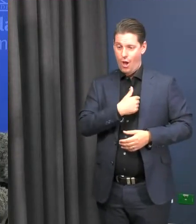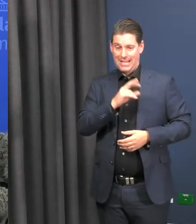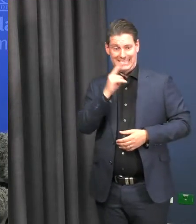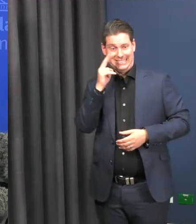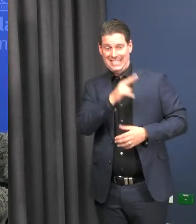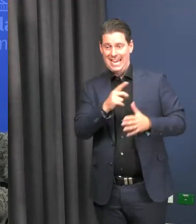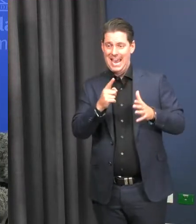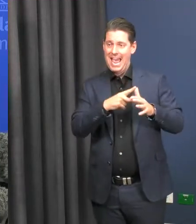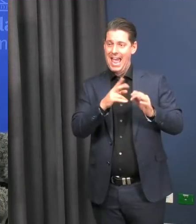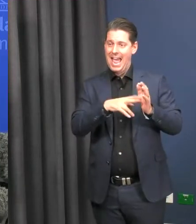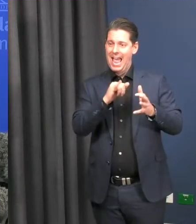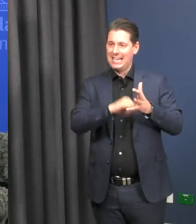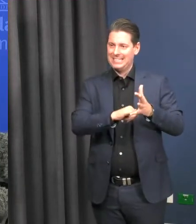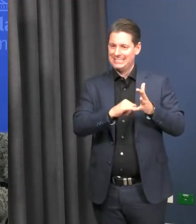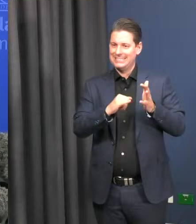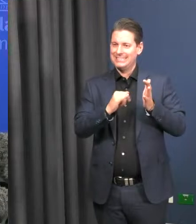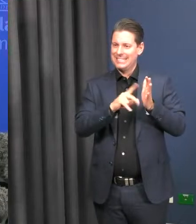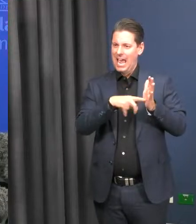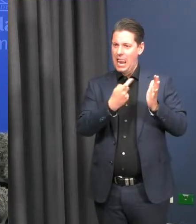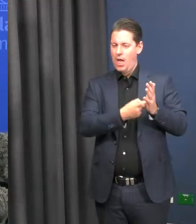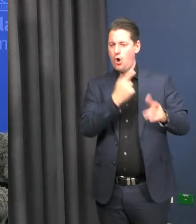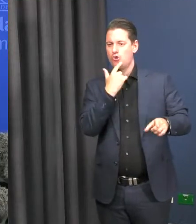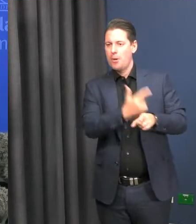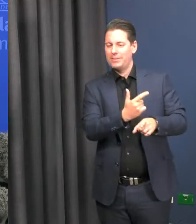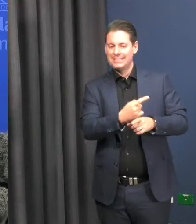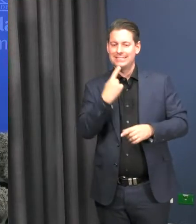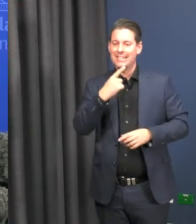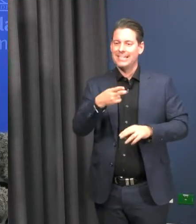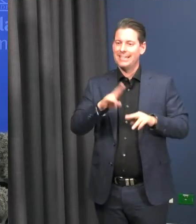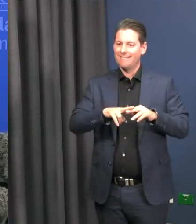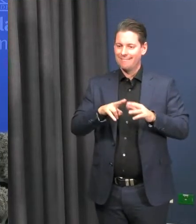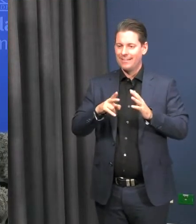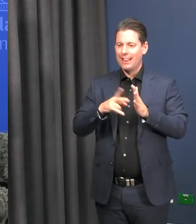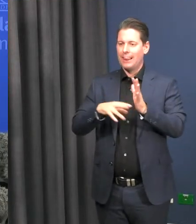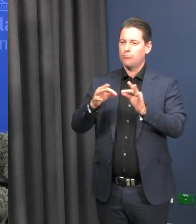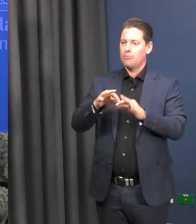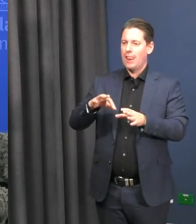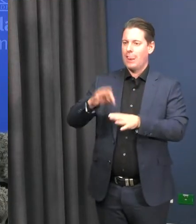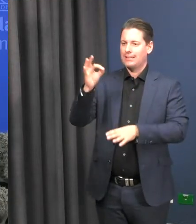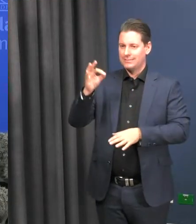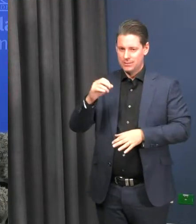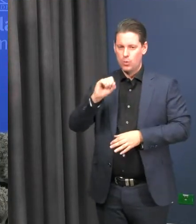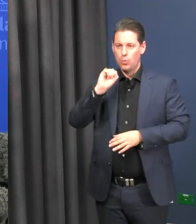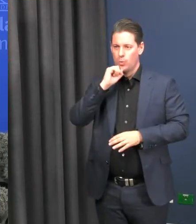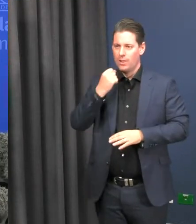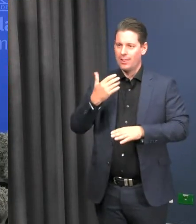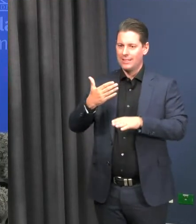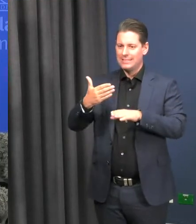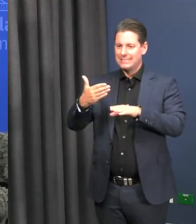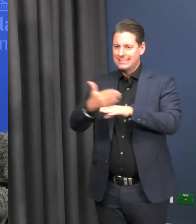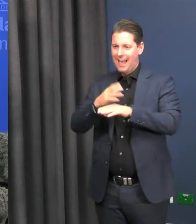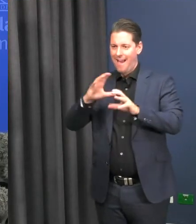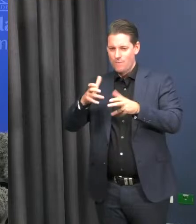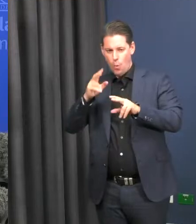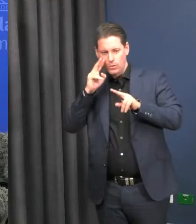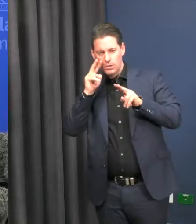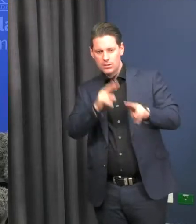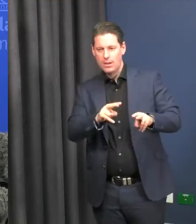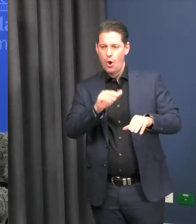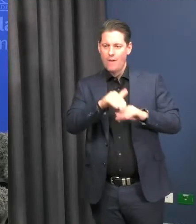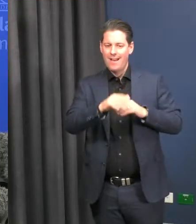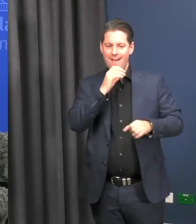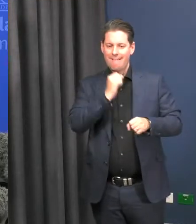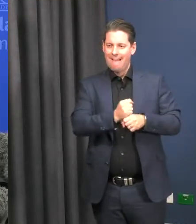said, but if the coalition is elected, they'll announce a task, or they'll start task forces to look into government efficiency. Is that